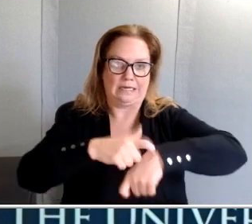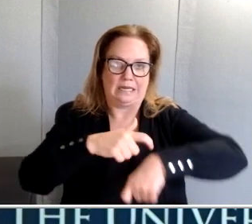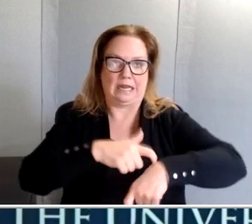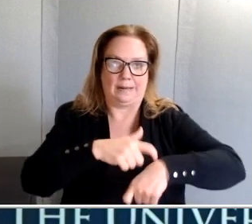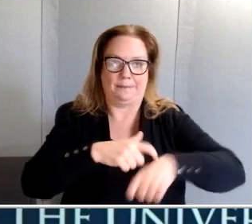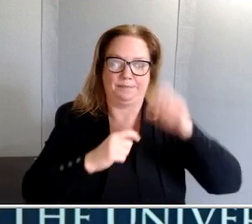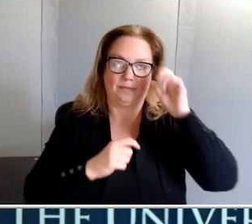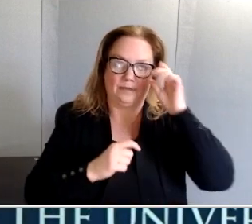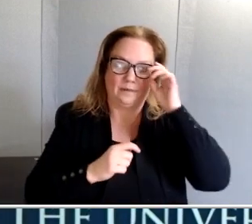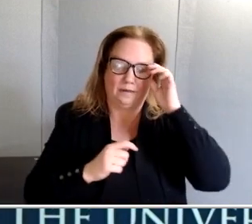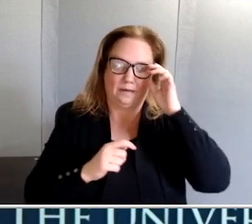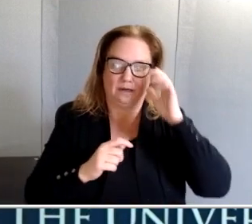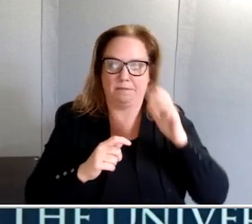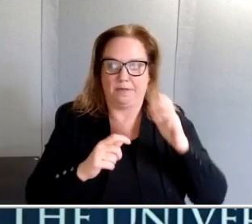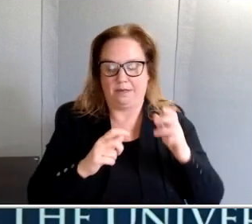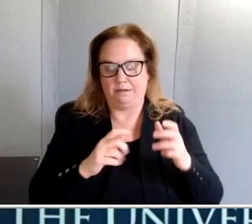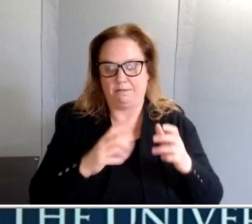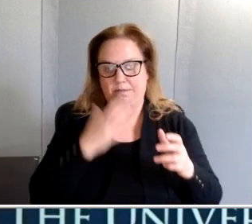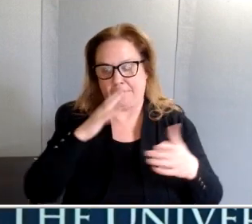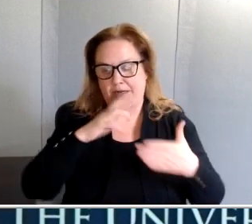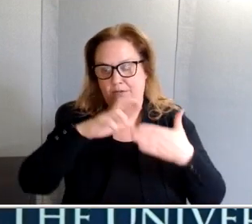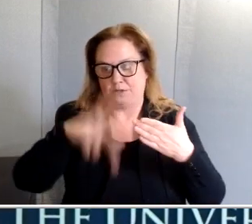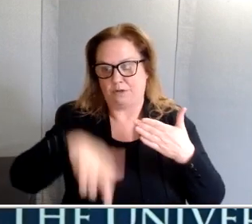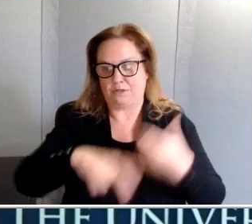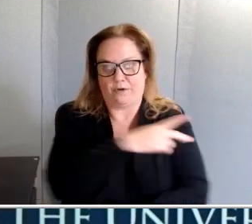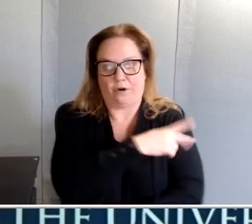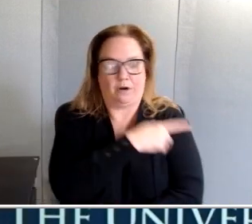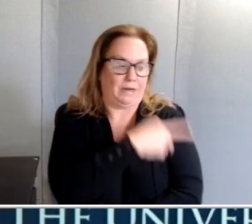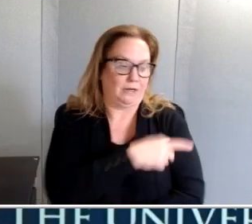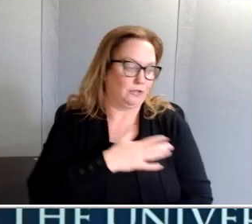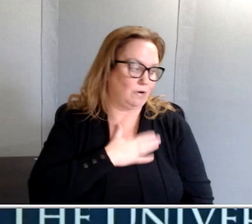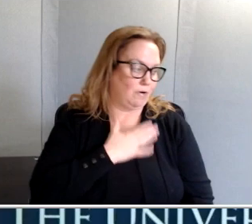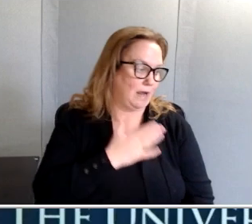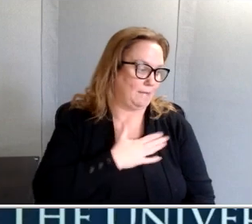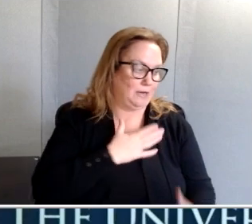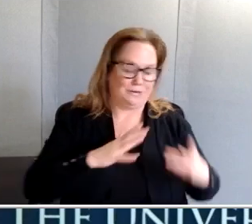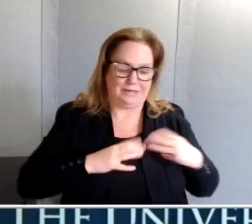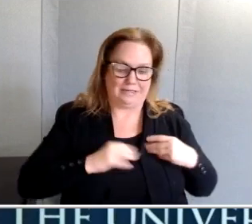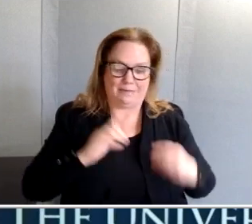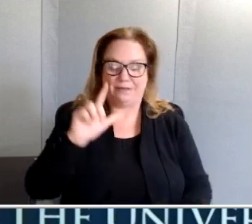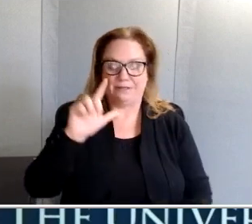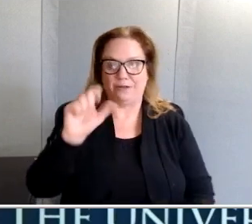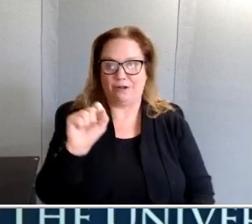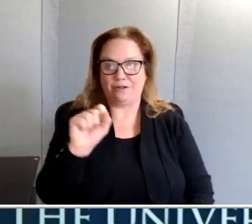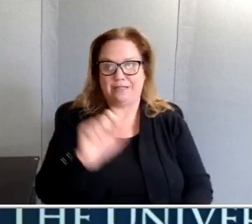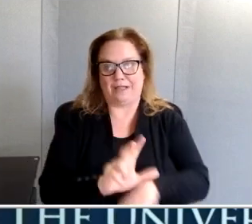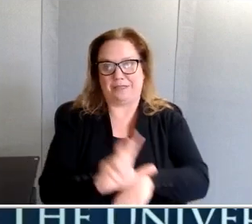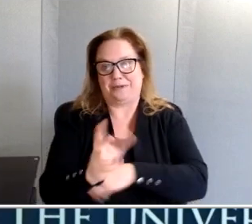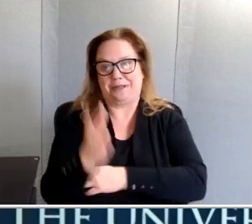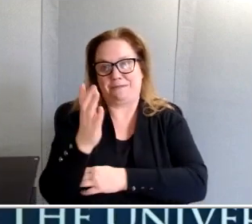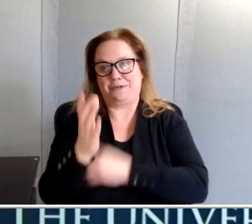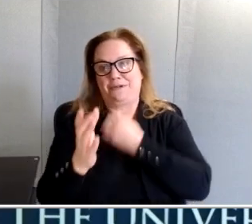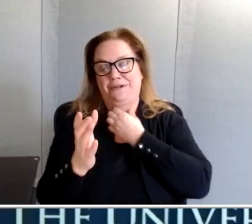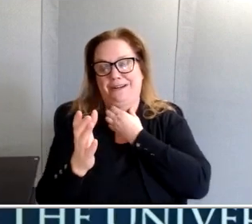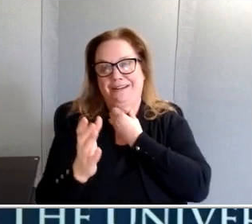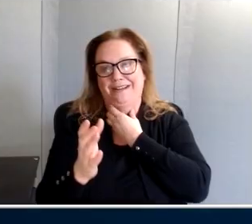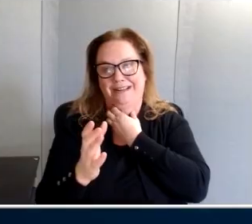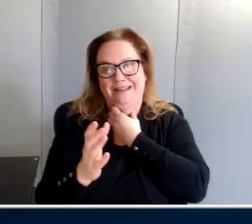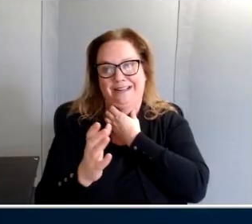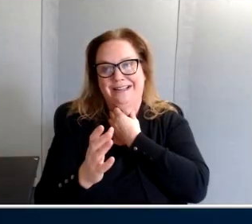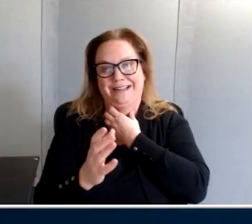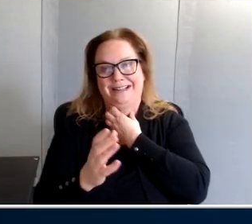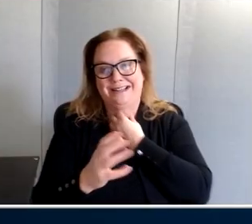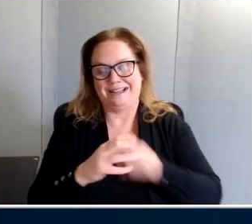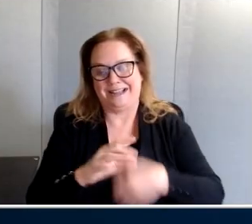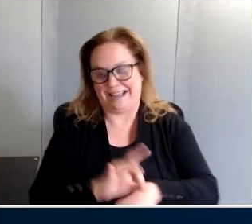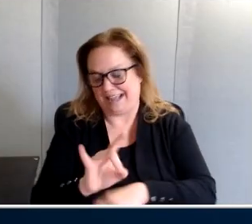could lead to terrible outcomes for our patients. And so, happy to take those calls, and if they happen at 3 a.m., if they happen at they interrupt your beauty sleep, you're okay,